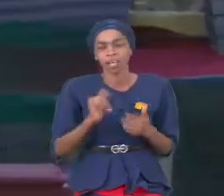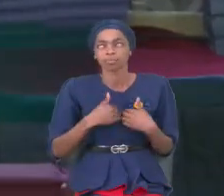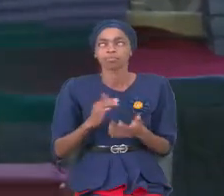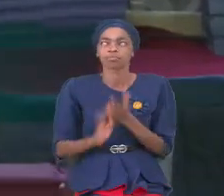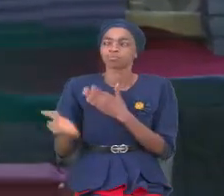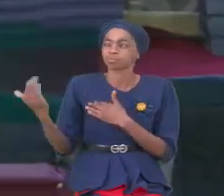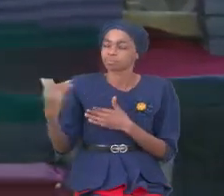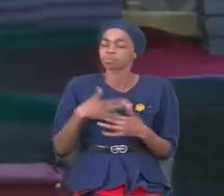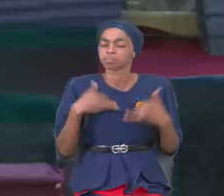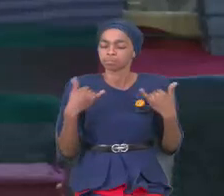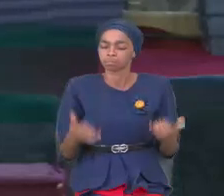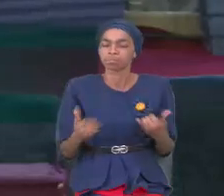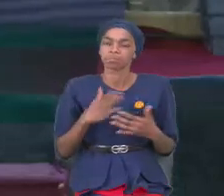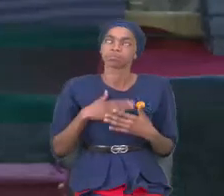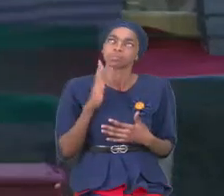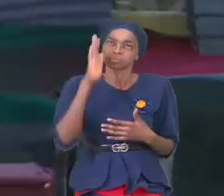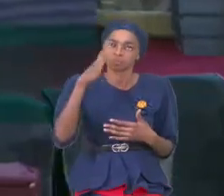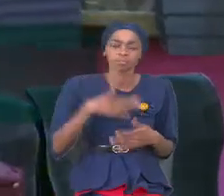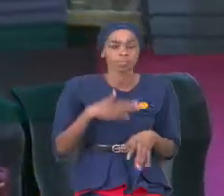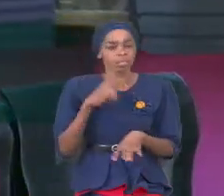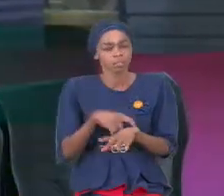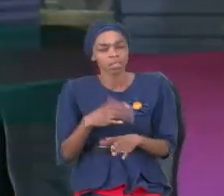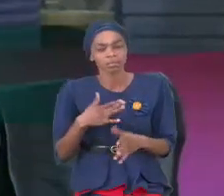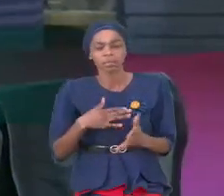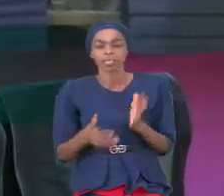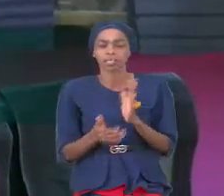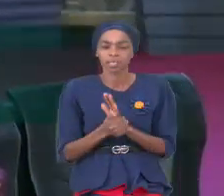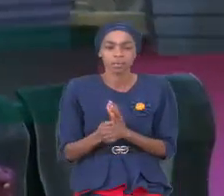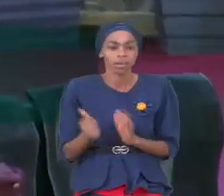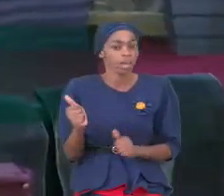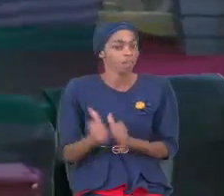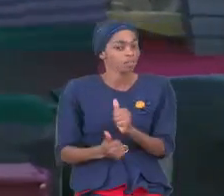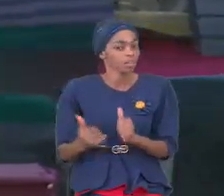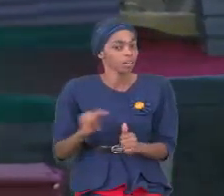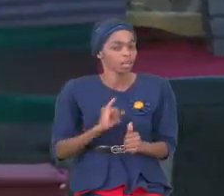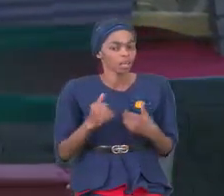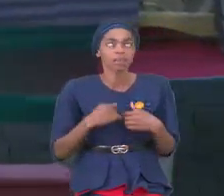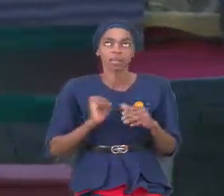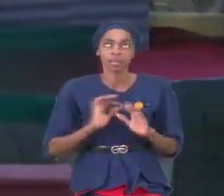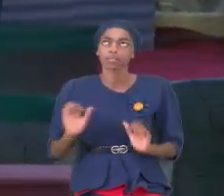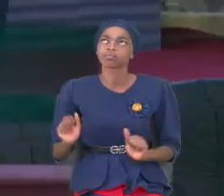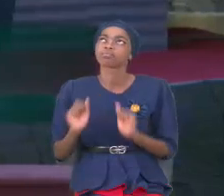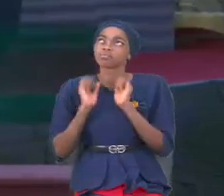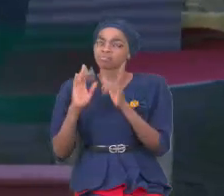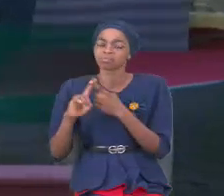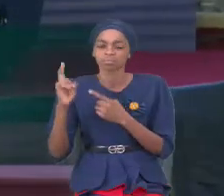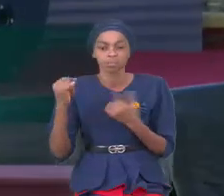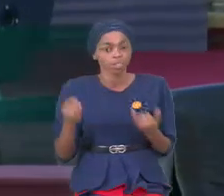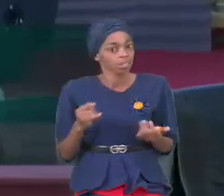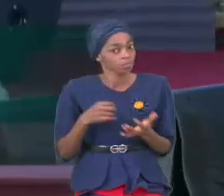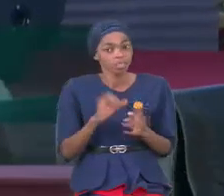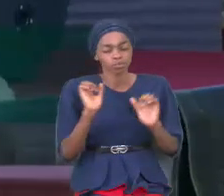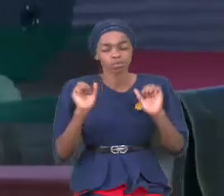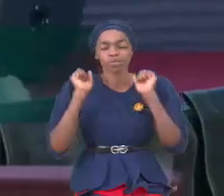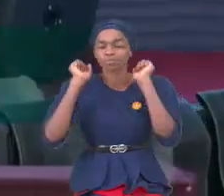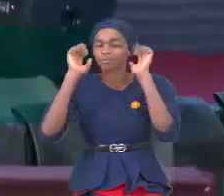present, my future, my time, my skill, everything I have, I give unto you. Submissive now to the